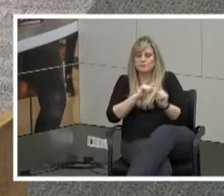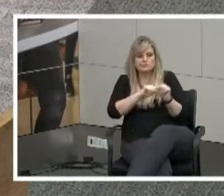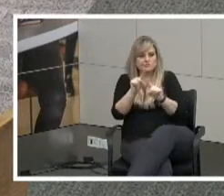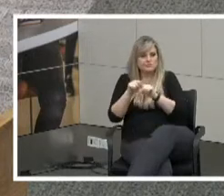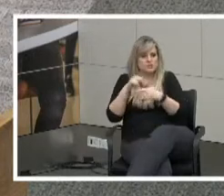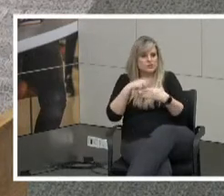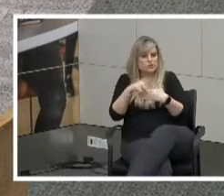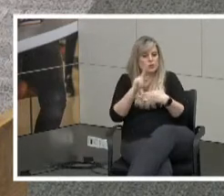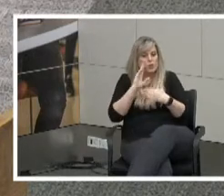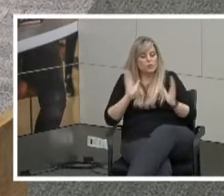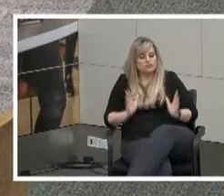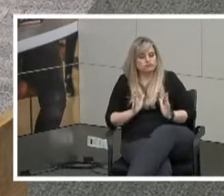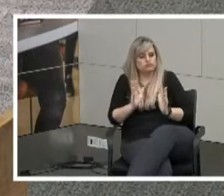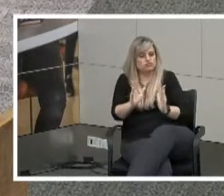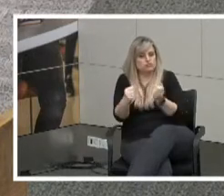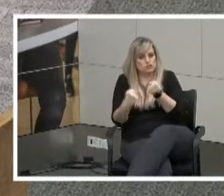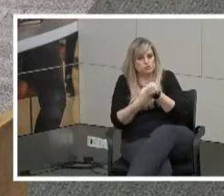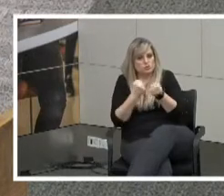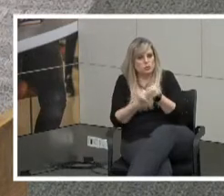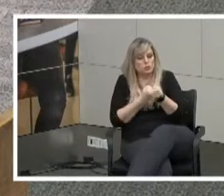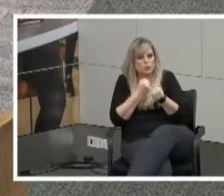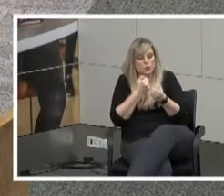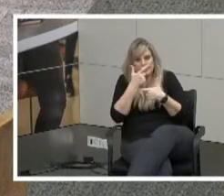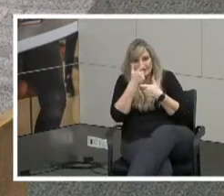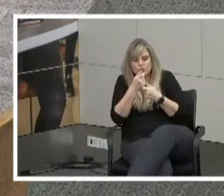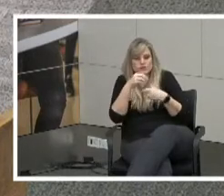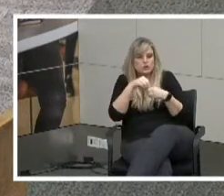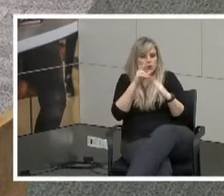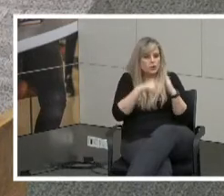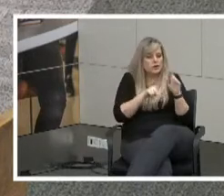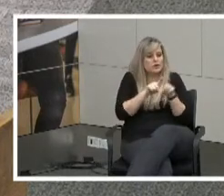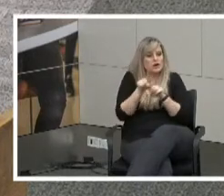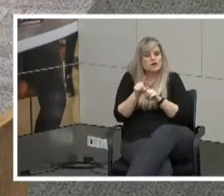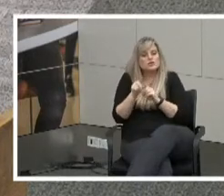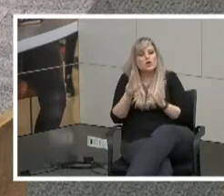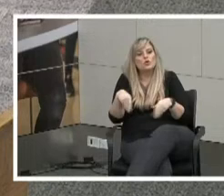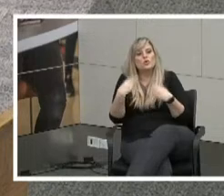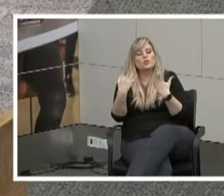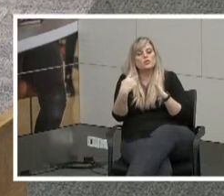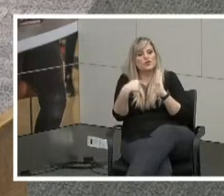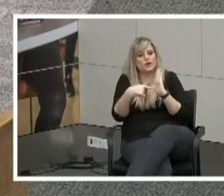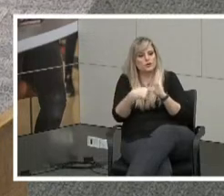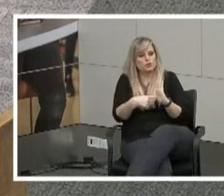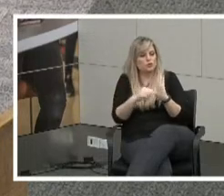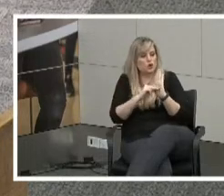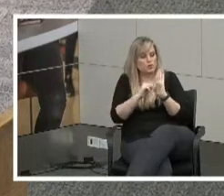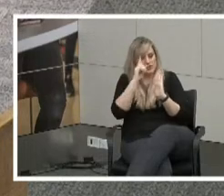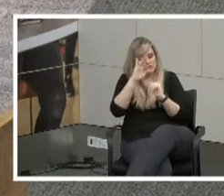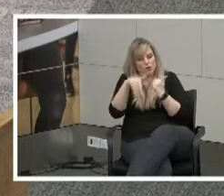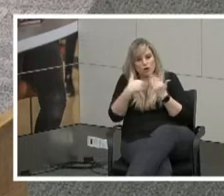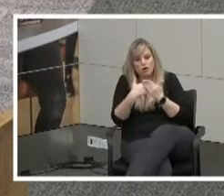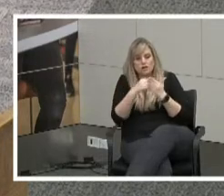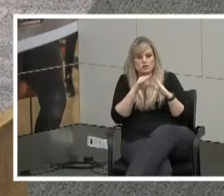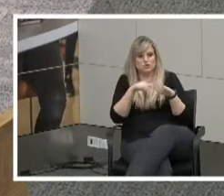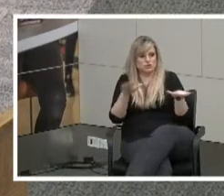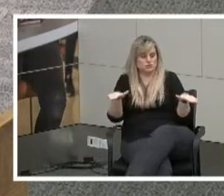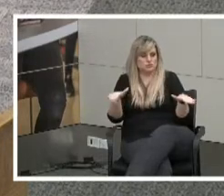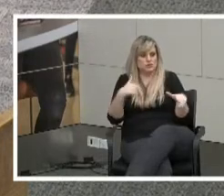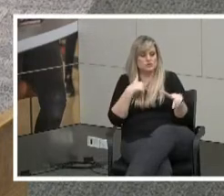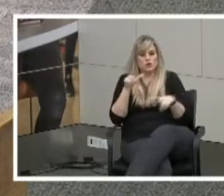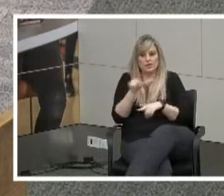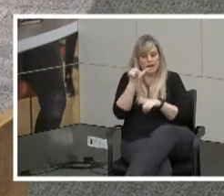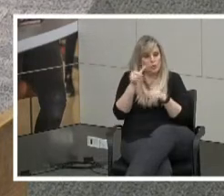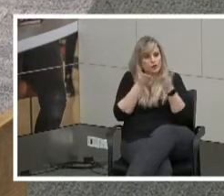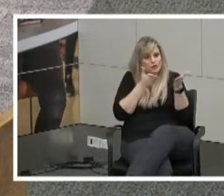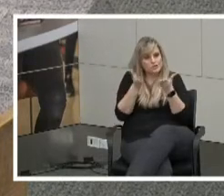programs nurture an interest in reading and provide reading role models for all of our children the library Services Department ensures that